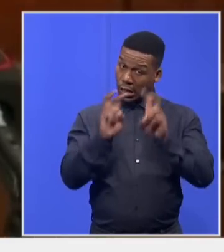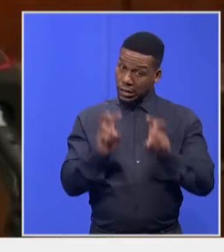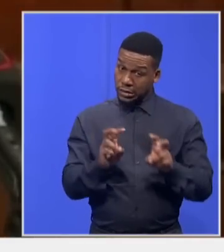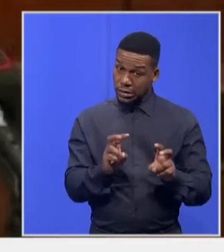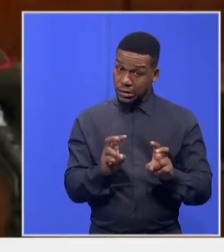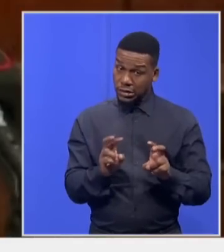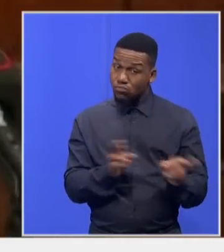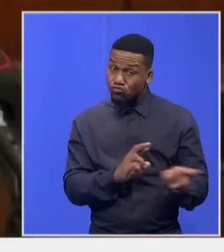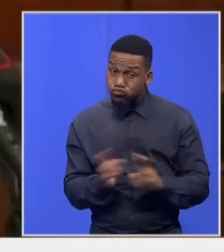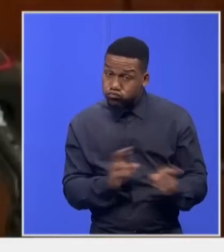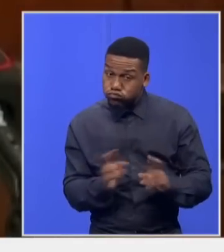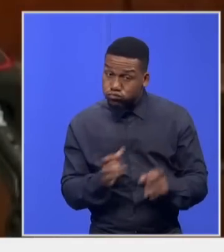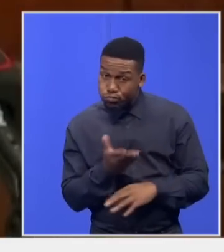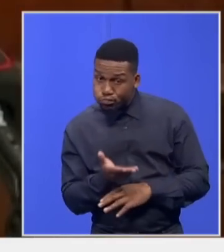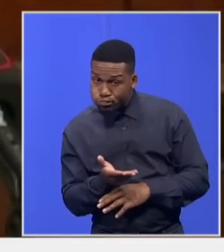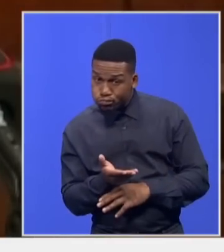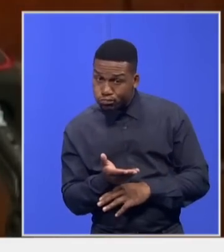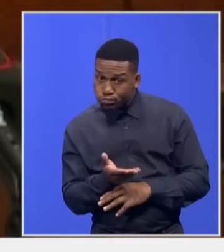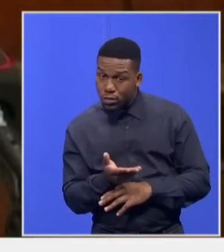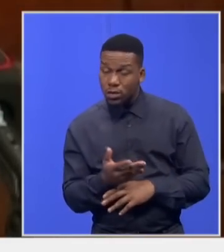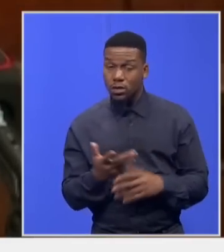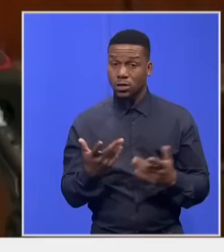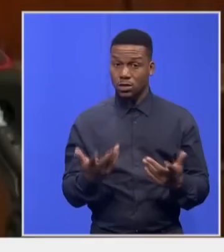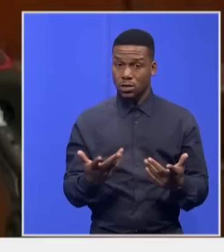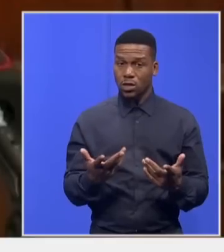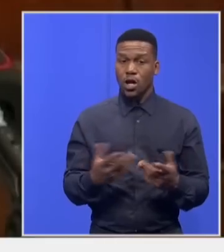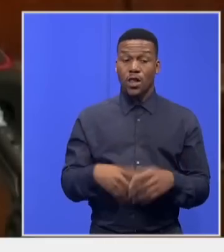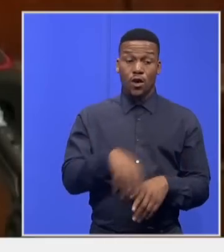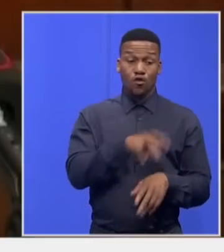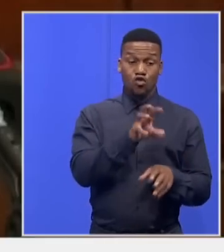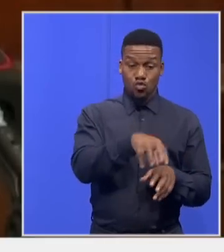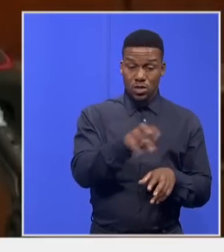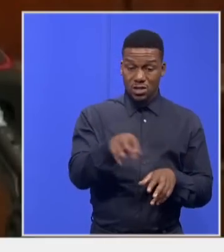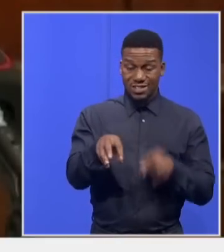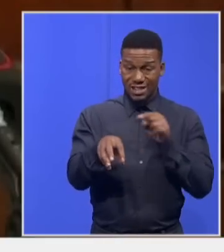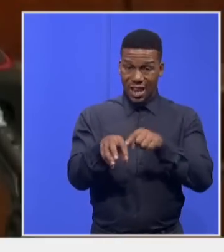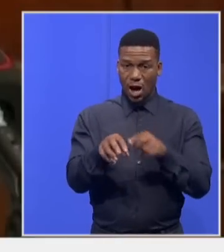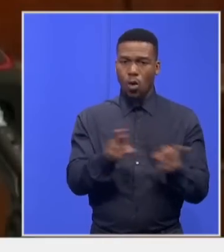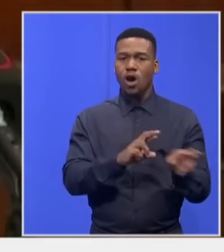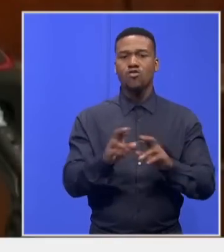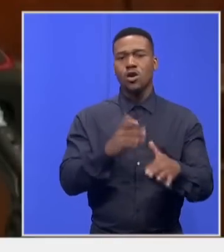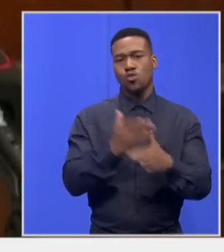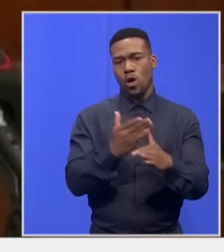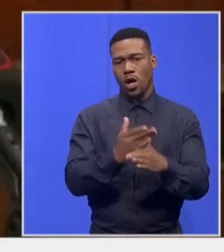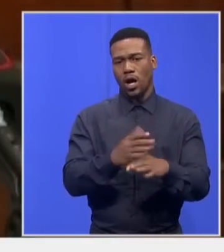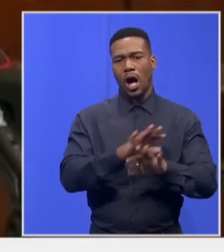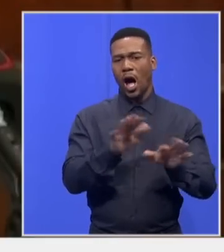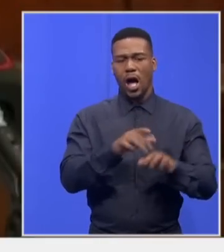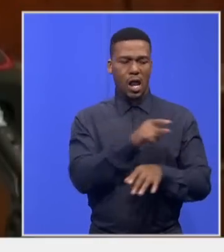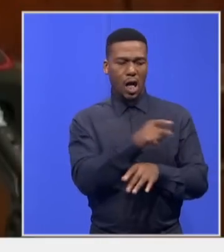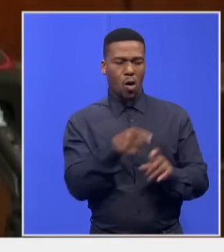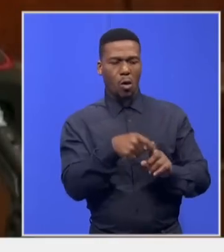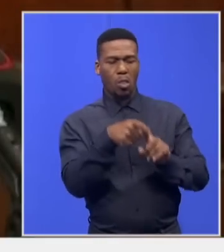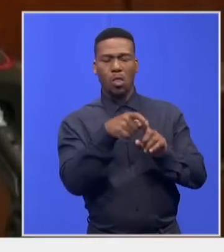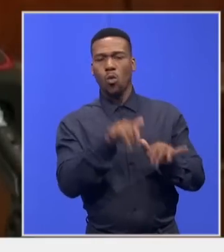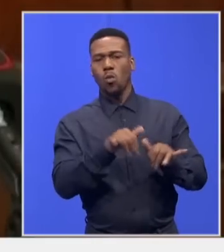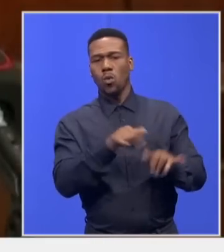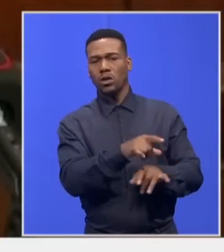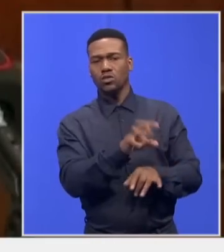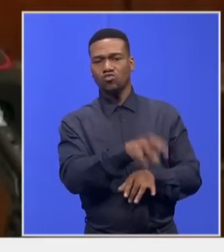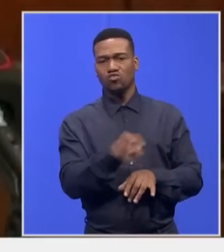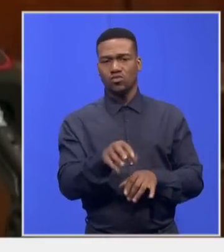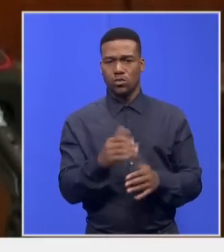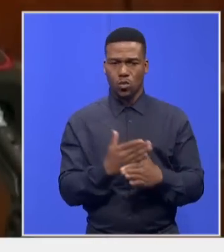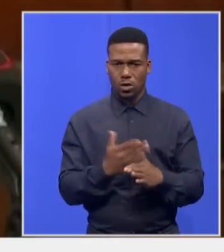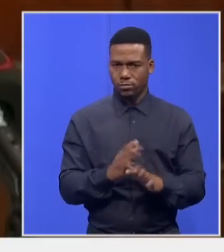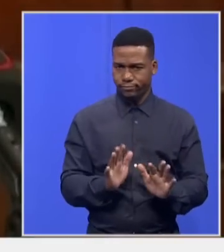been installed. I'm not talking about the units that have not been installed, because when you do a computation of the energy availability factor, it's on the